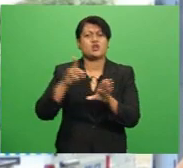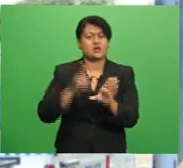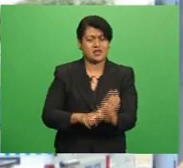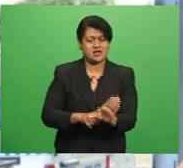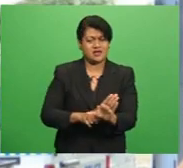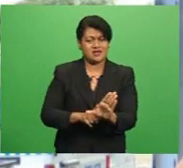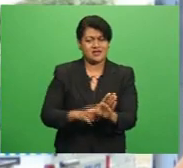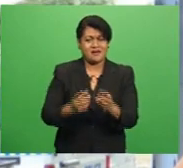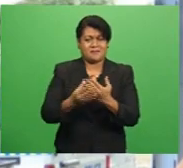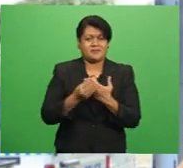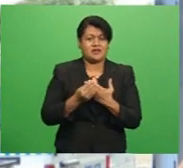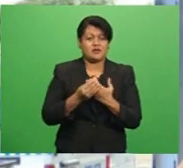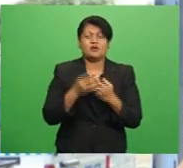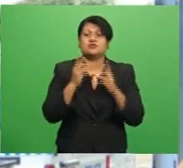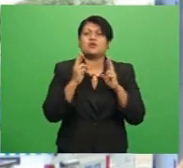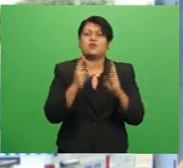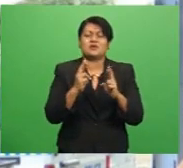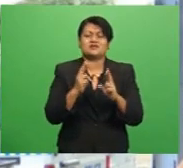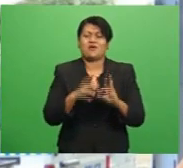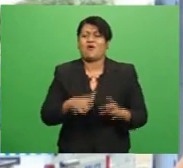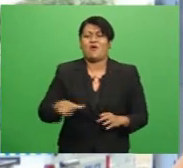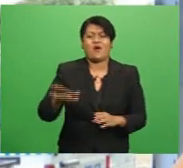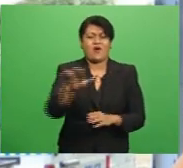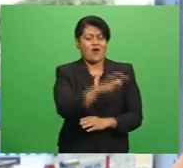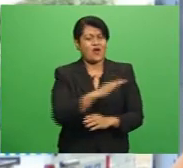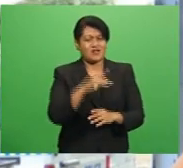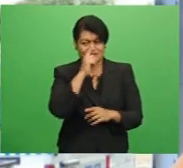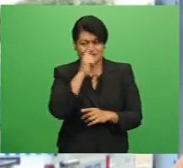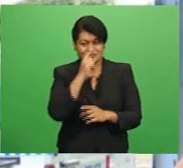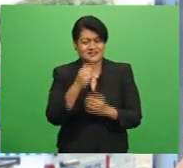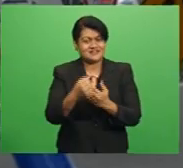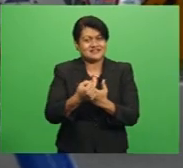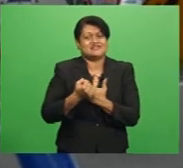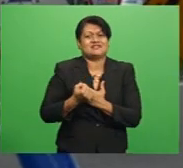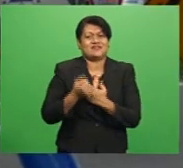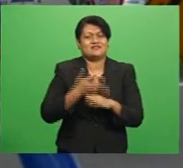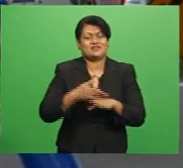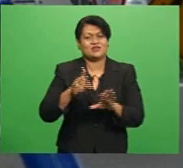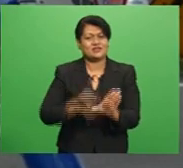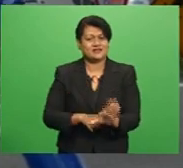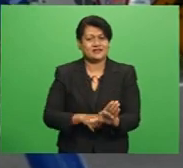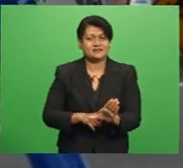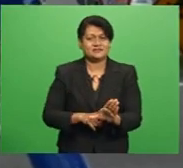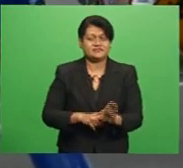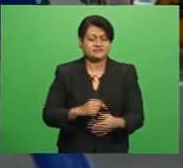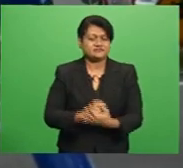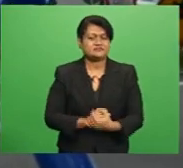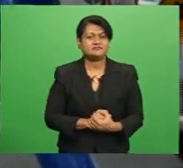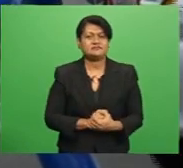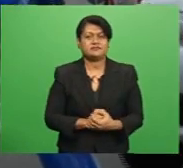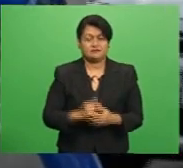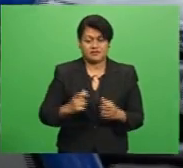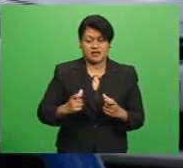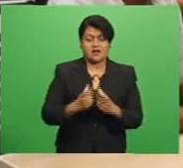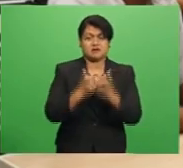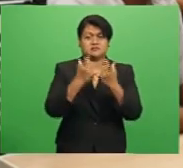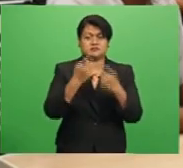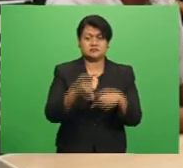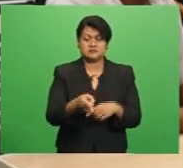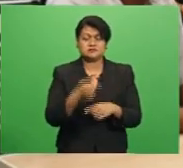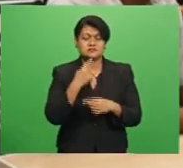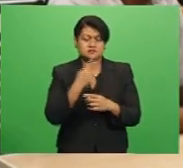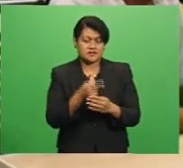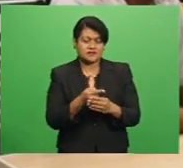And we want to wish every individual in this country a safe New Year. The Accident Compensation Commission of Fiji says the 2